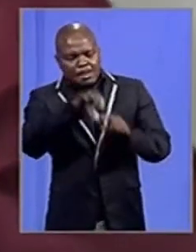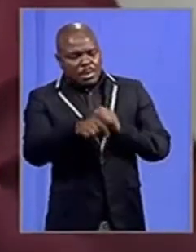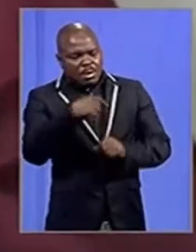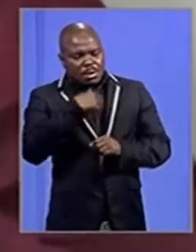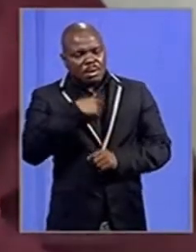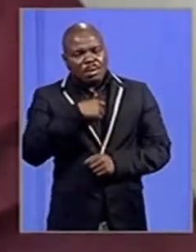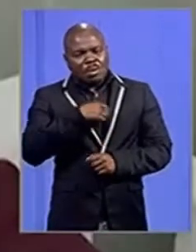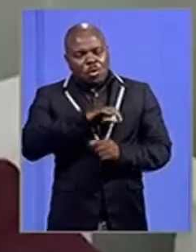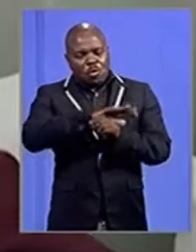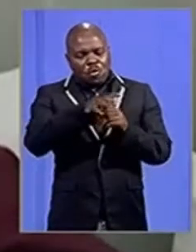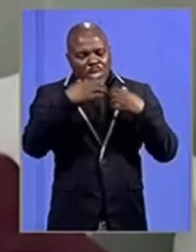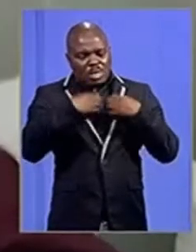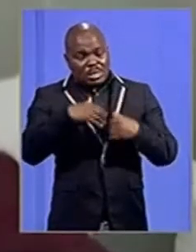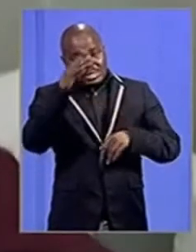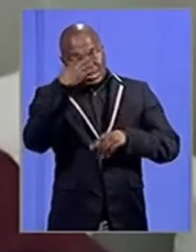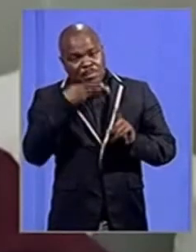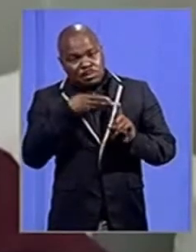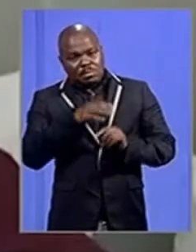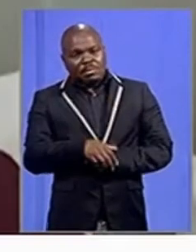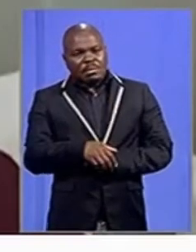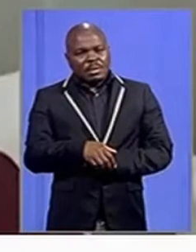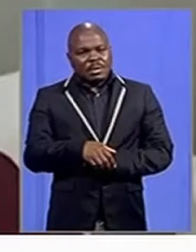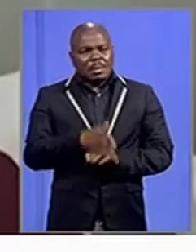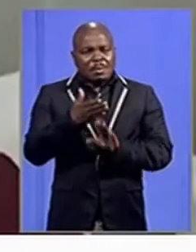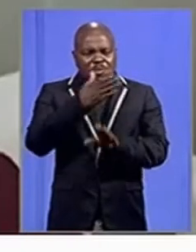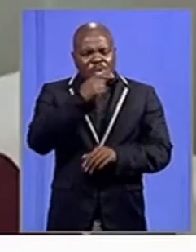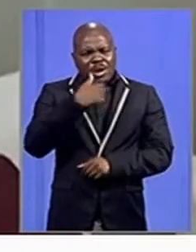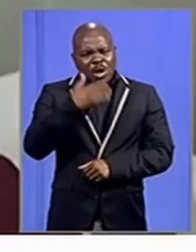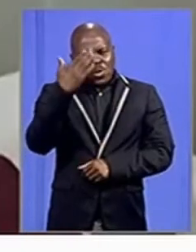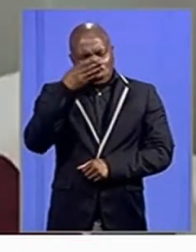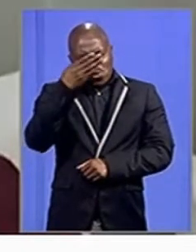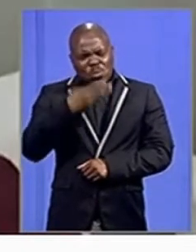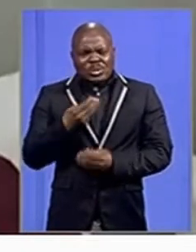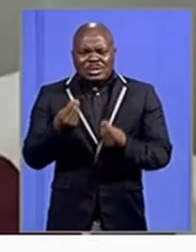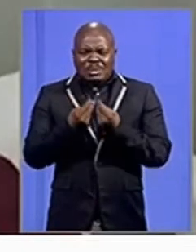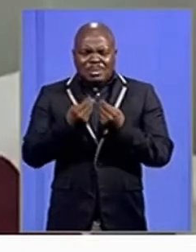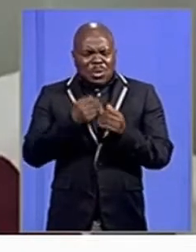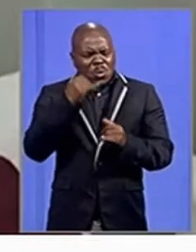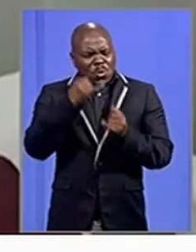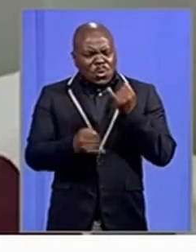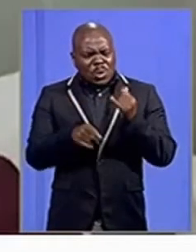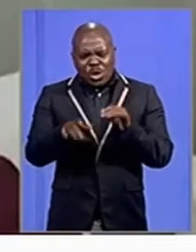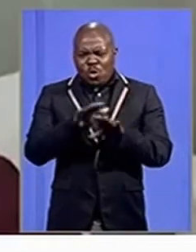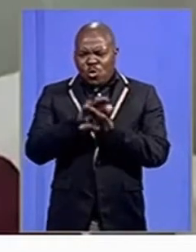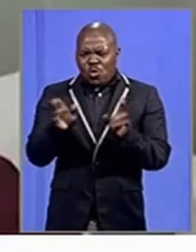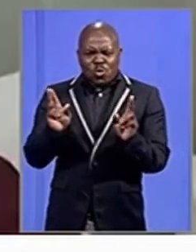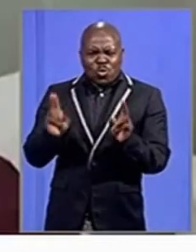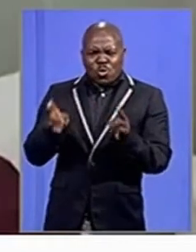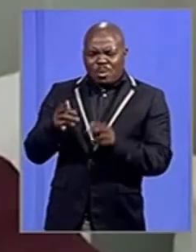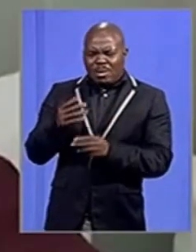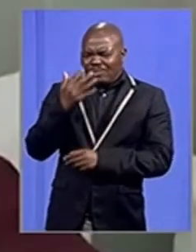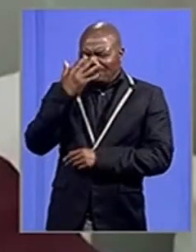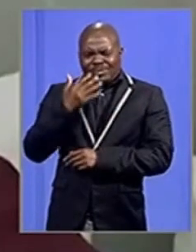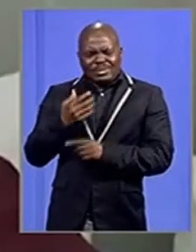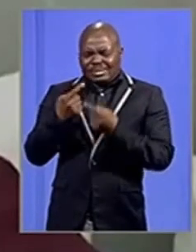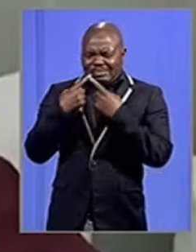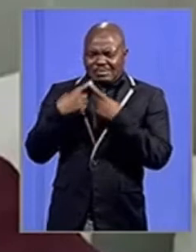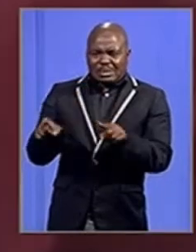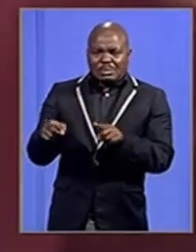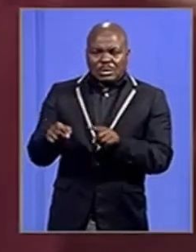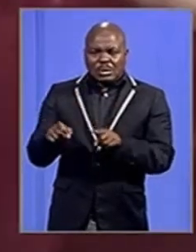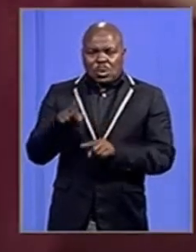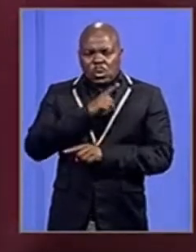I think I knew there was something wrong with me other than just a normal cold. Those